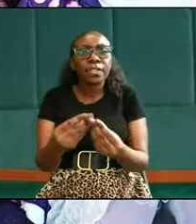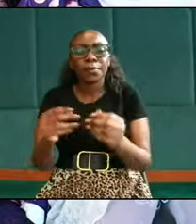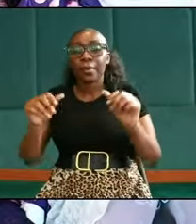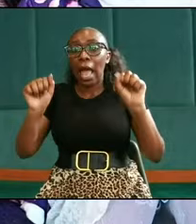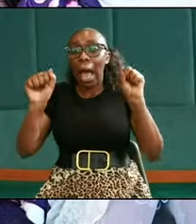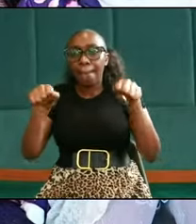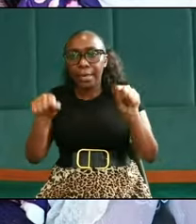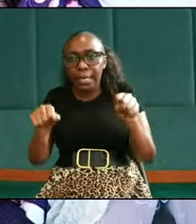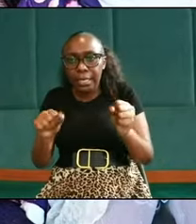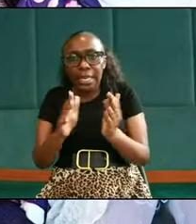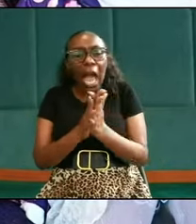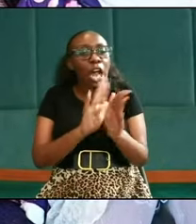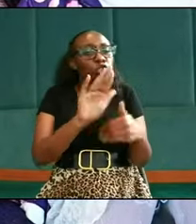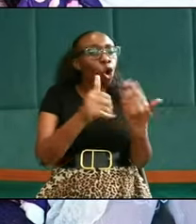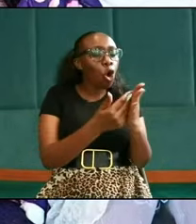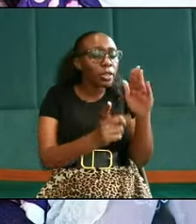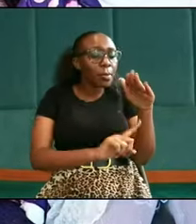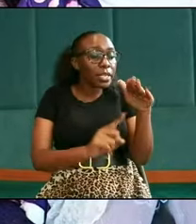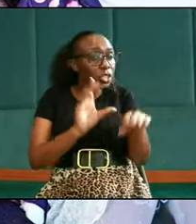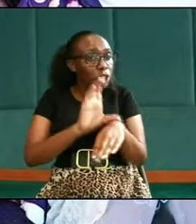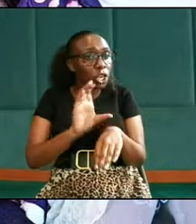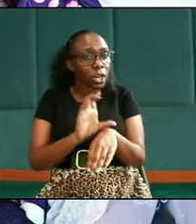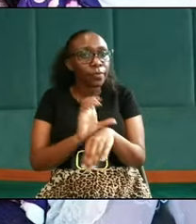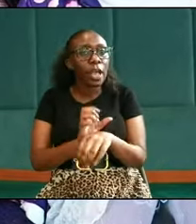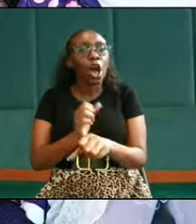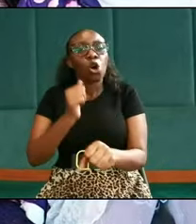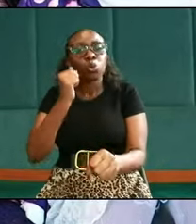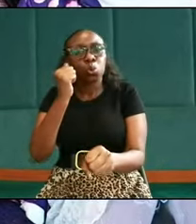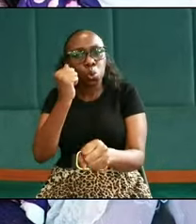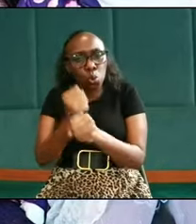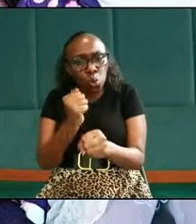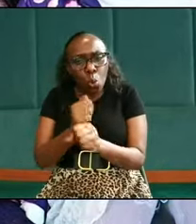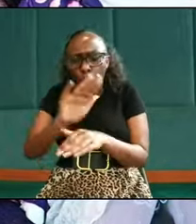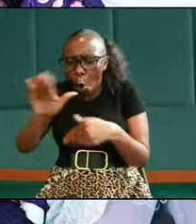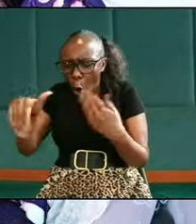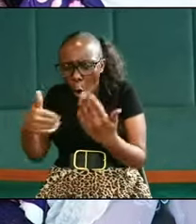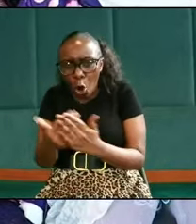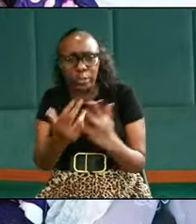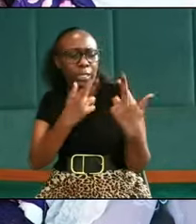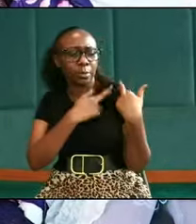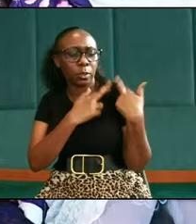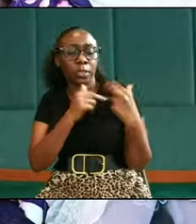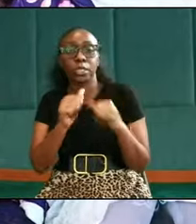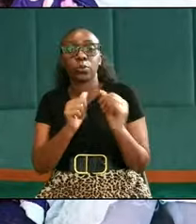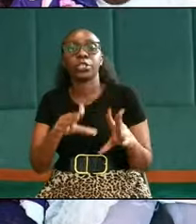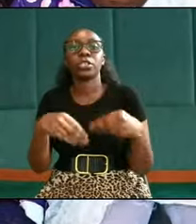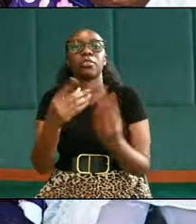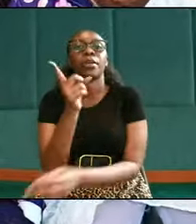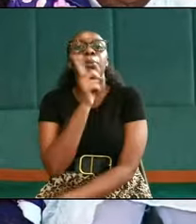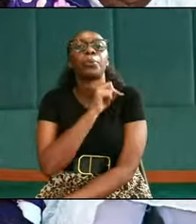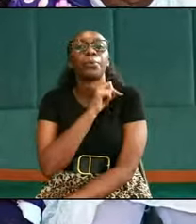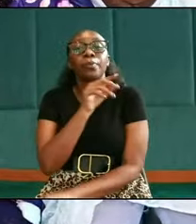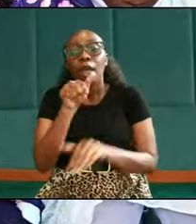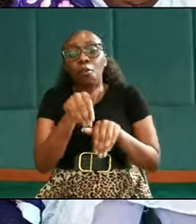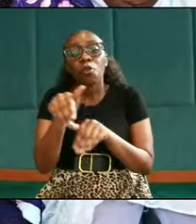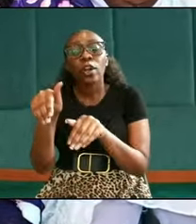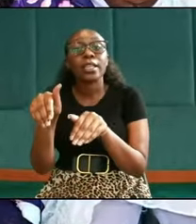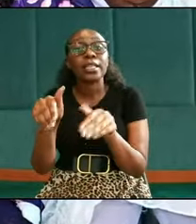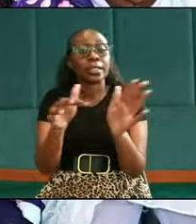the church to fulfill its divinely ordained functions. According to the scriptures, the word of God,